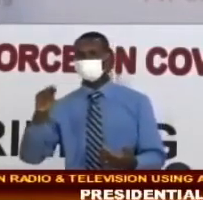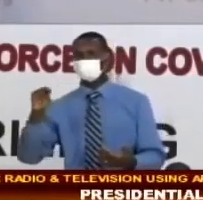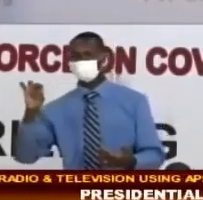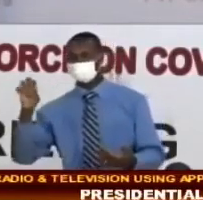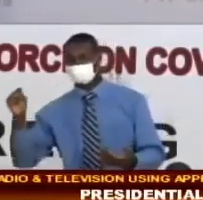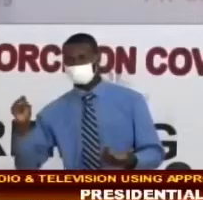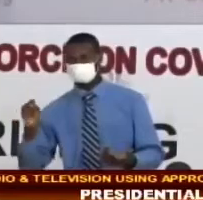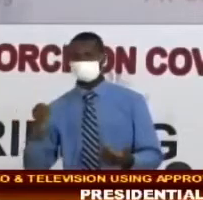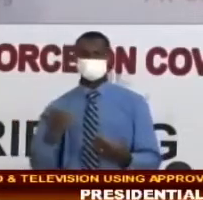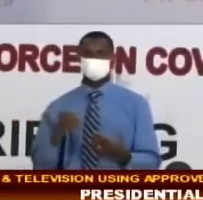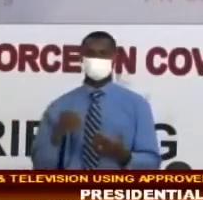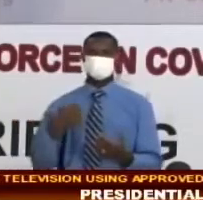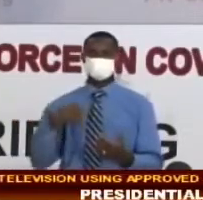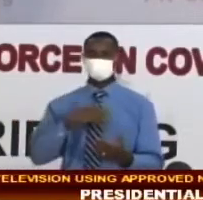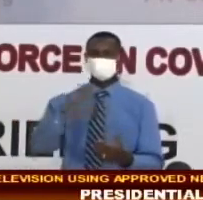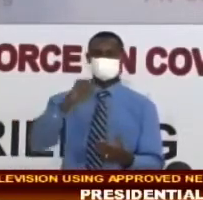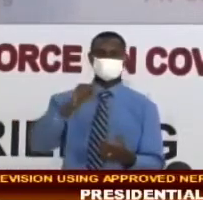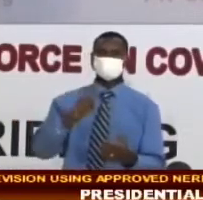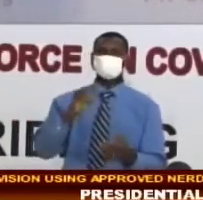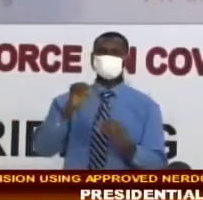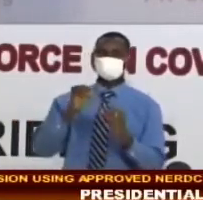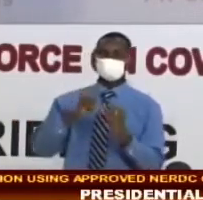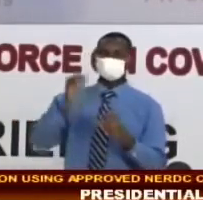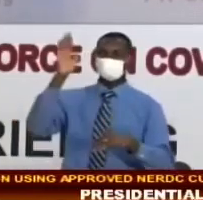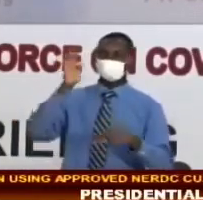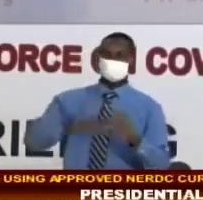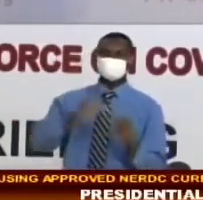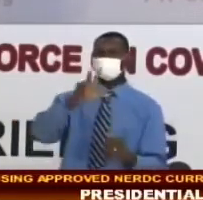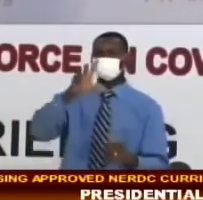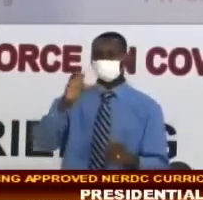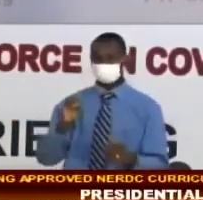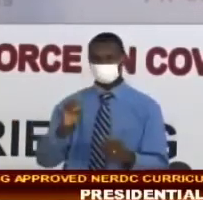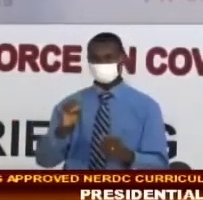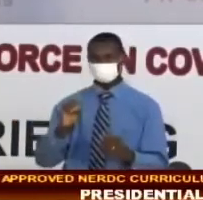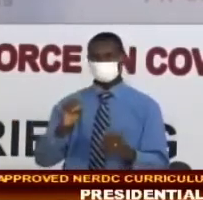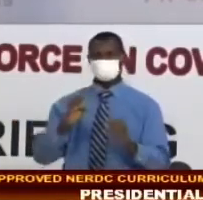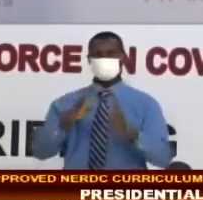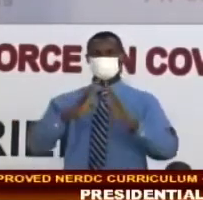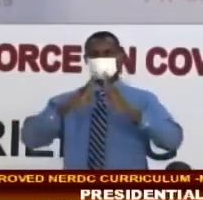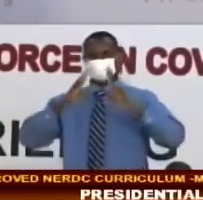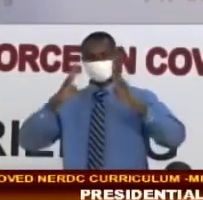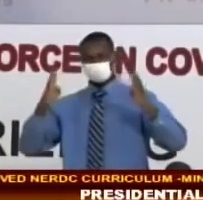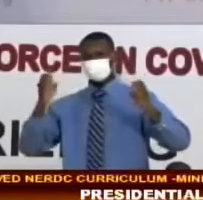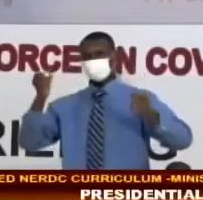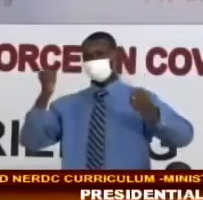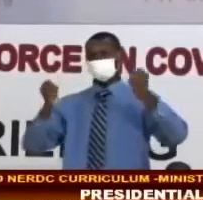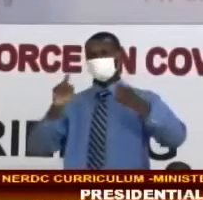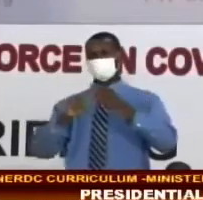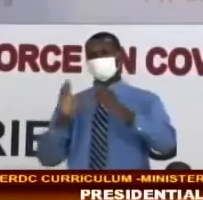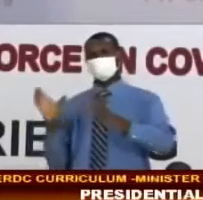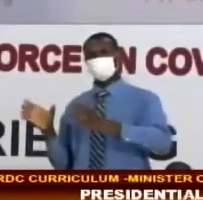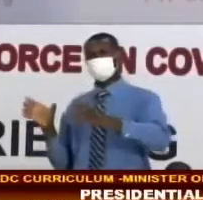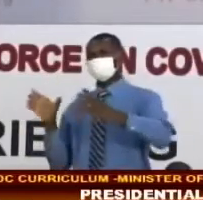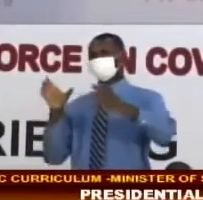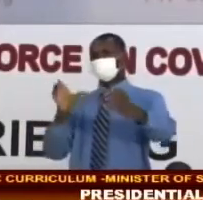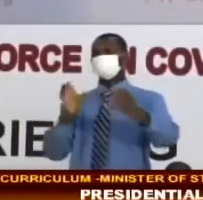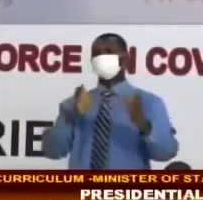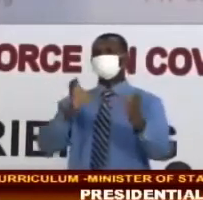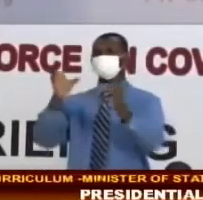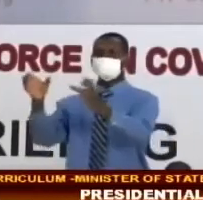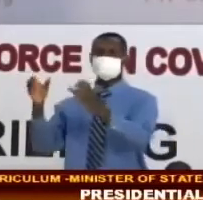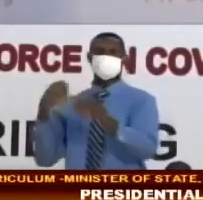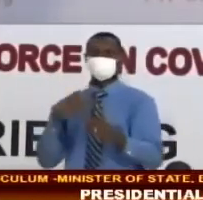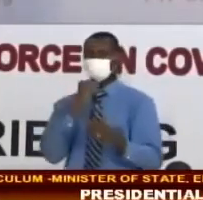than 30 trucks to deploy. So it's quite a huge number. And there's nowhere we can put these grains. We have